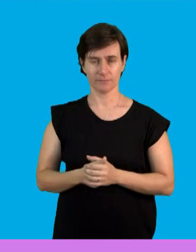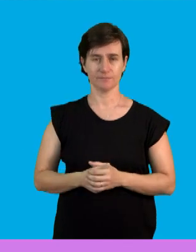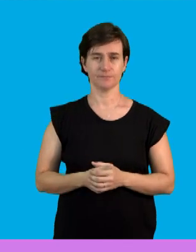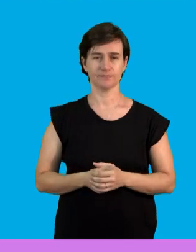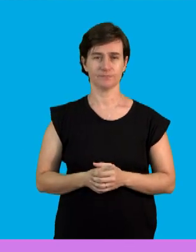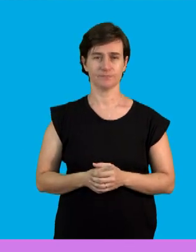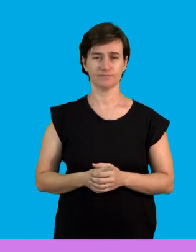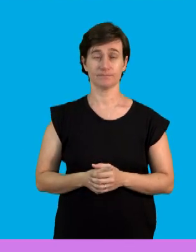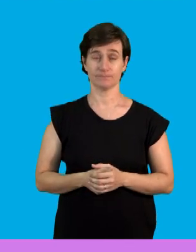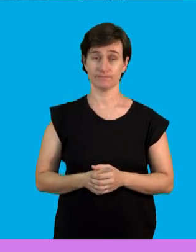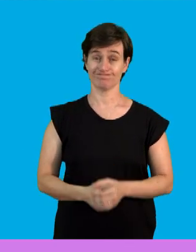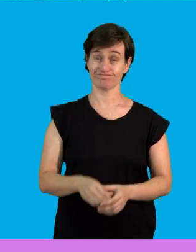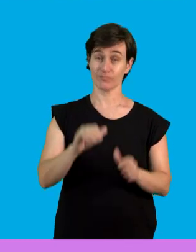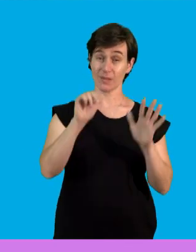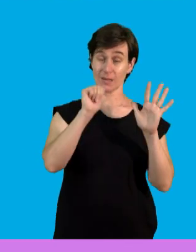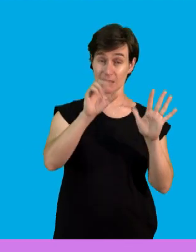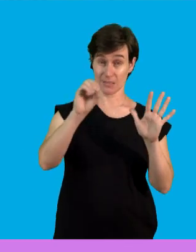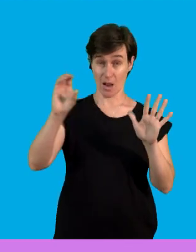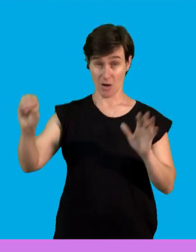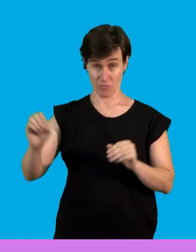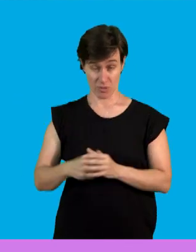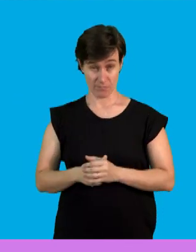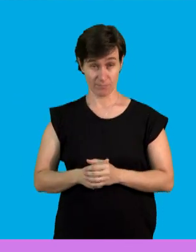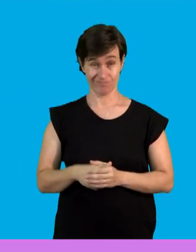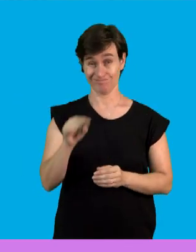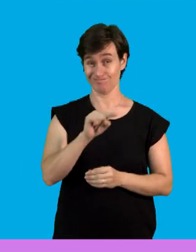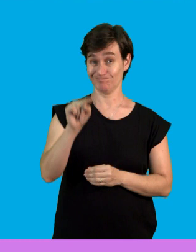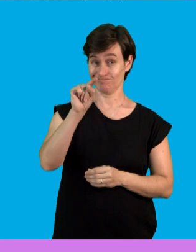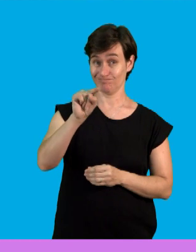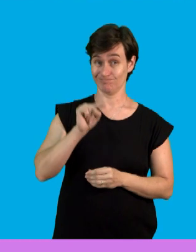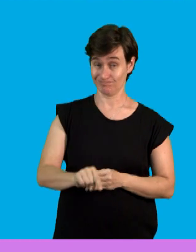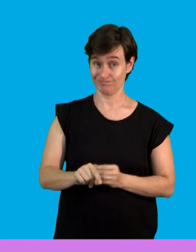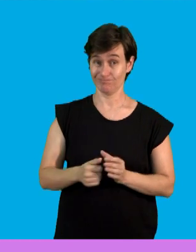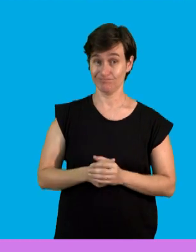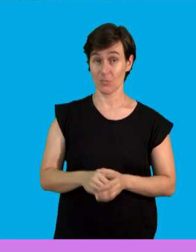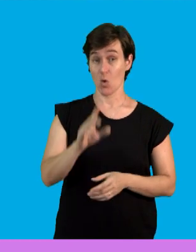fit into one box. So it's going to be 600